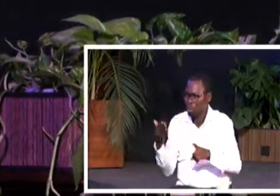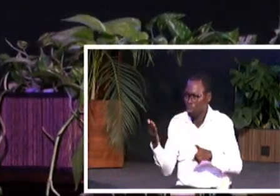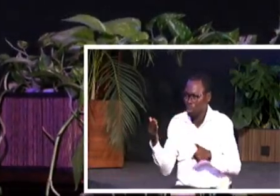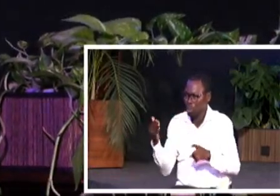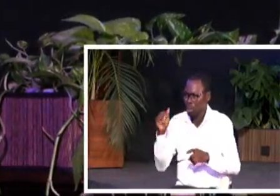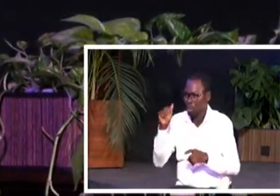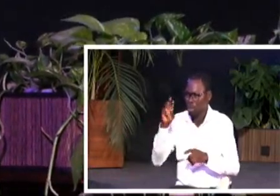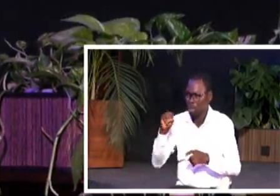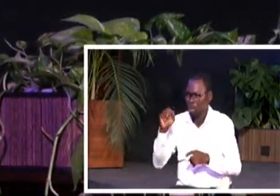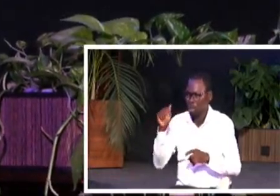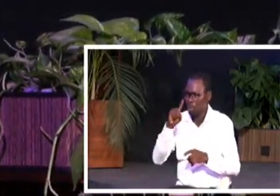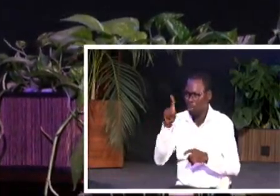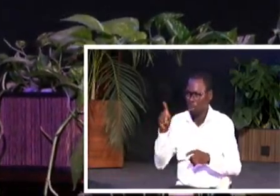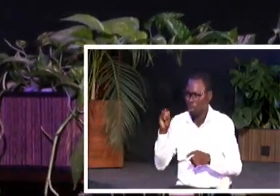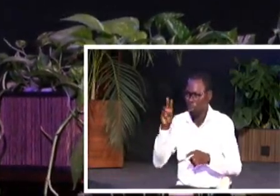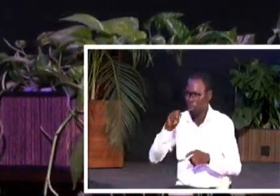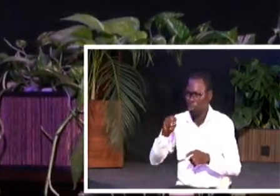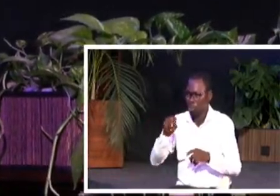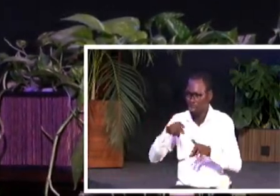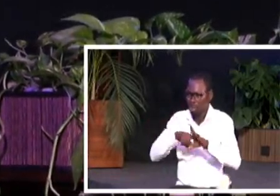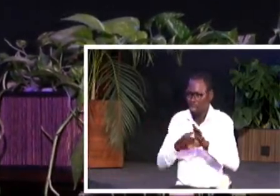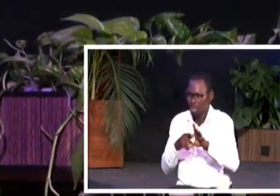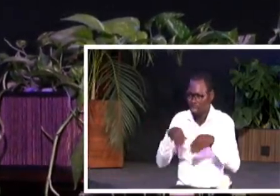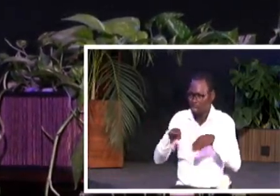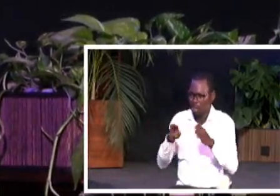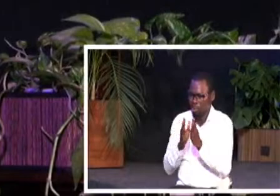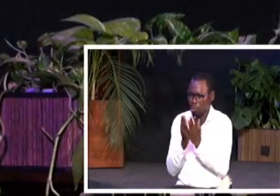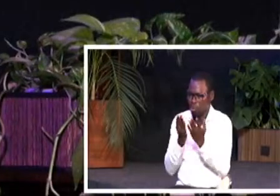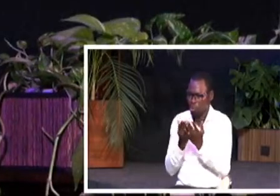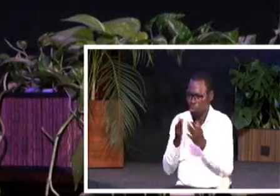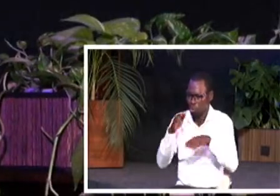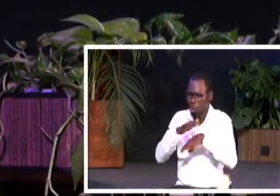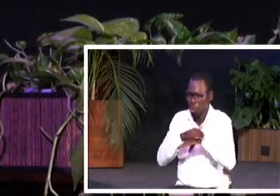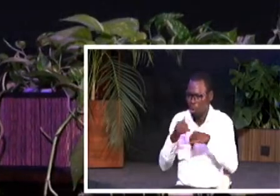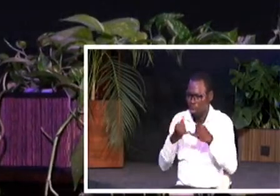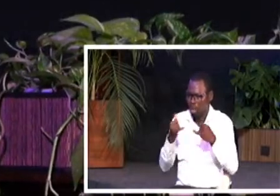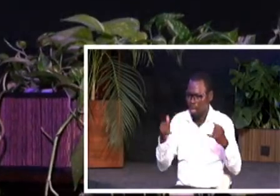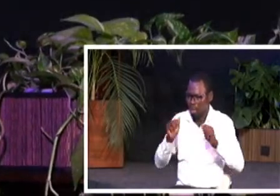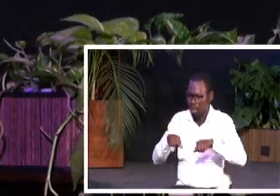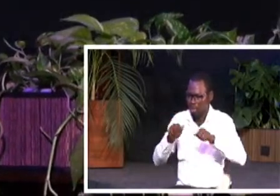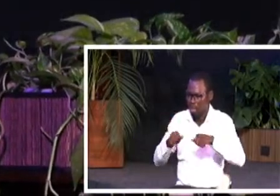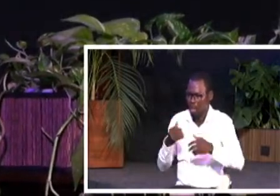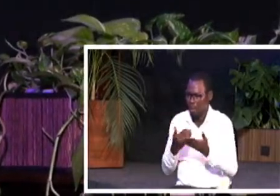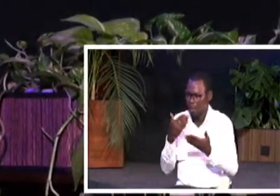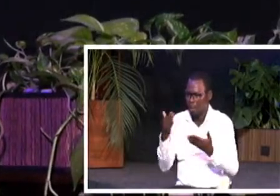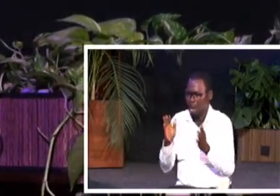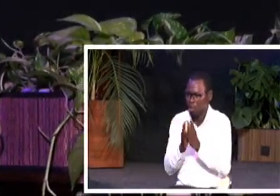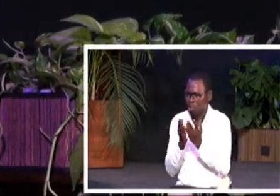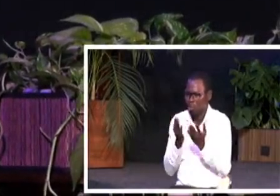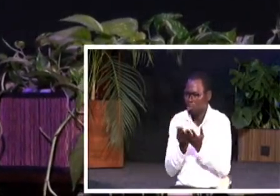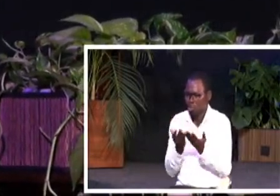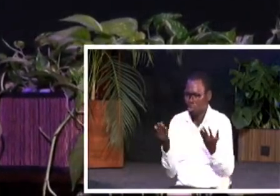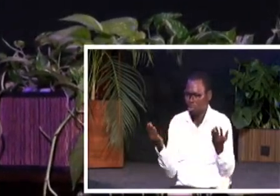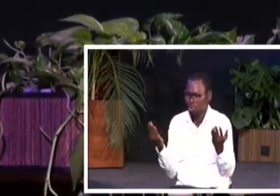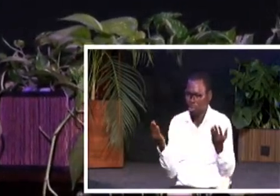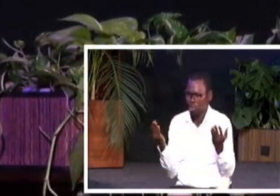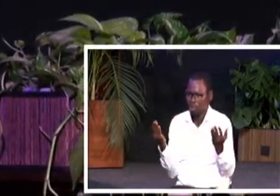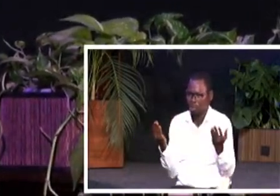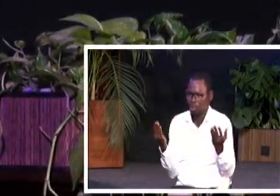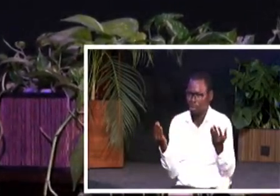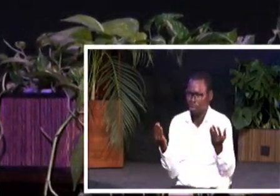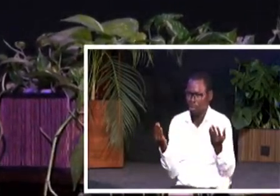and the rest, they started selling books online. Now you can buy almost anything, even a helicopter on Amazon. You